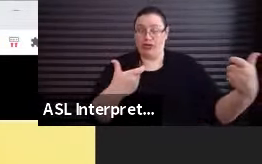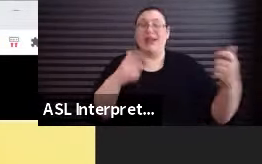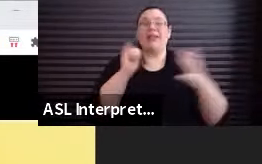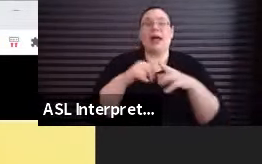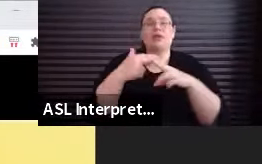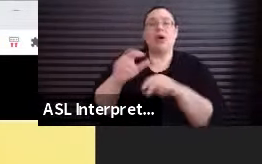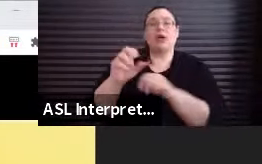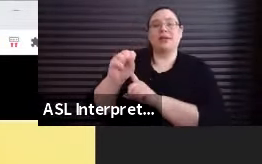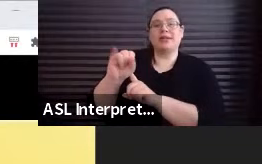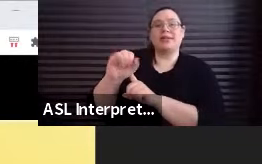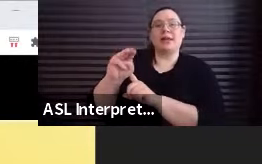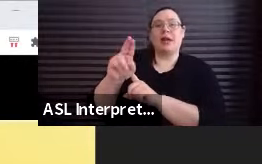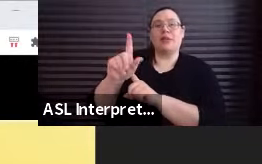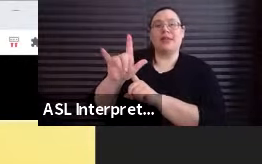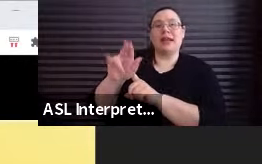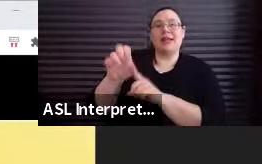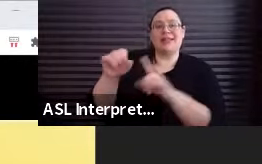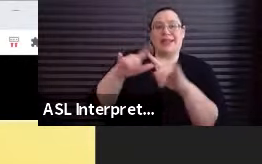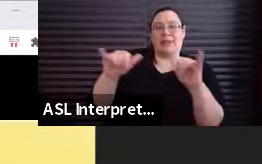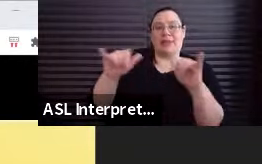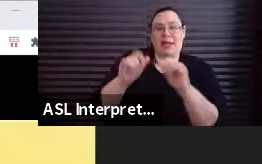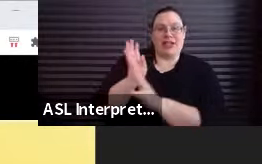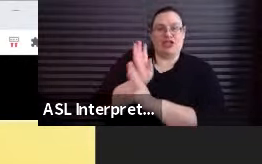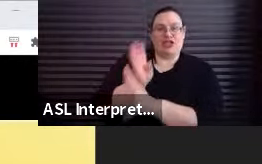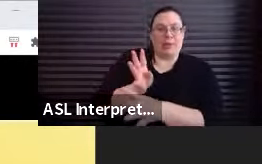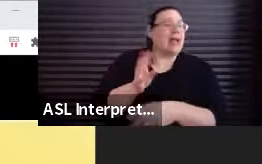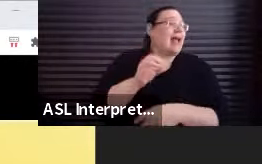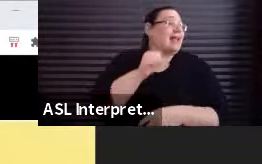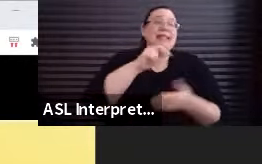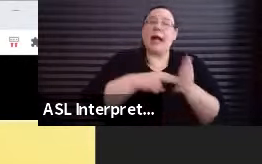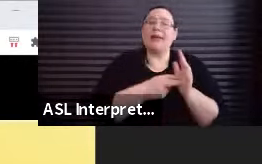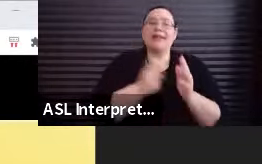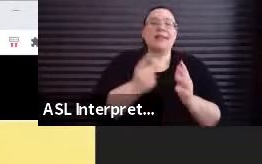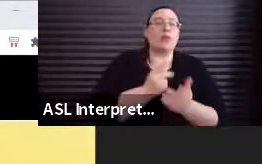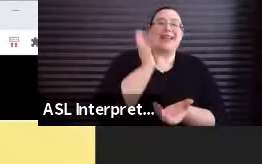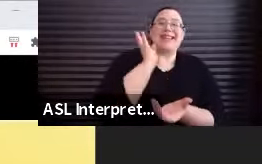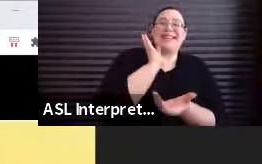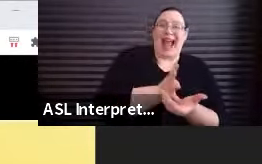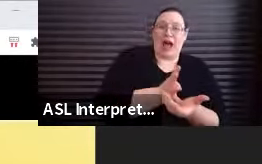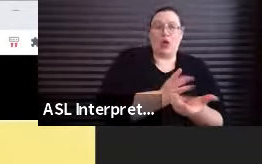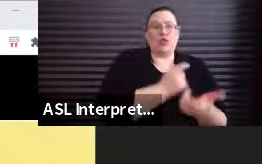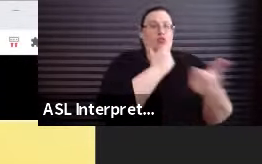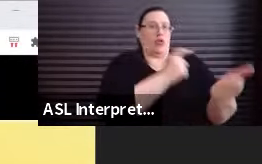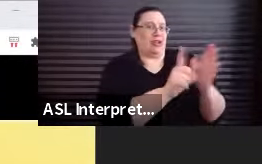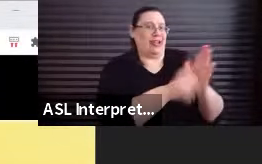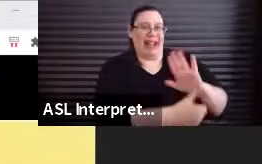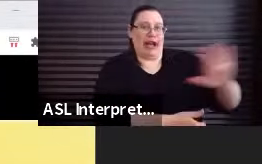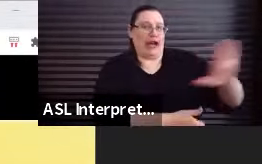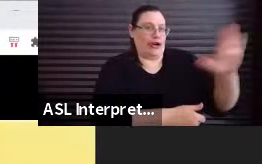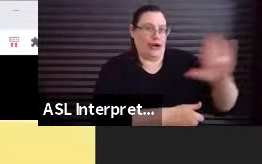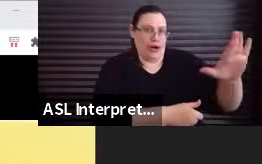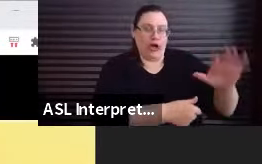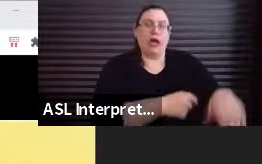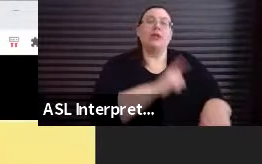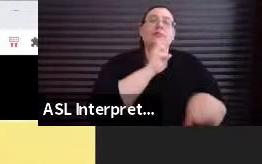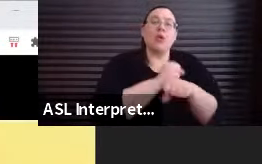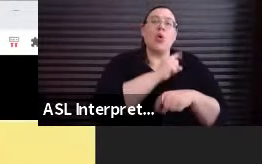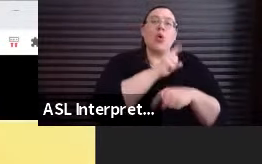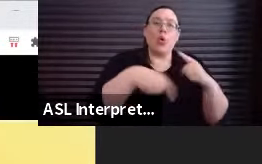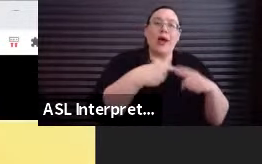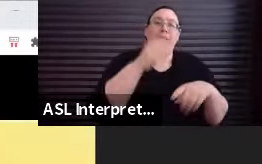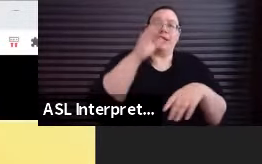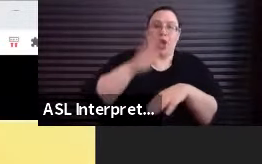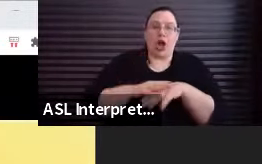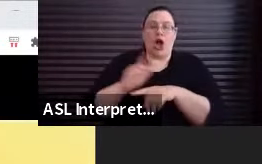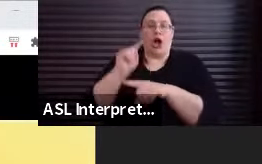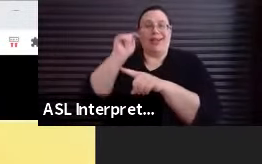streaming. It is not when someone downloads or watches it later. It's literally when it's airing on the television